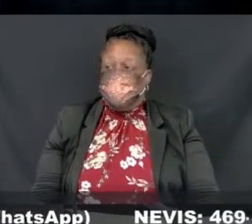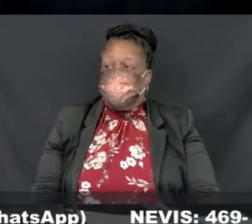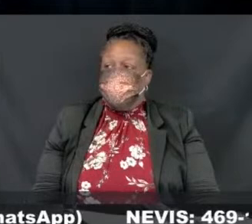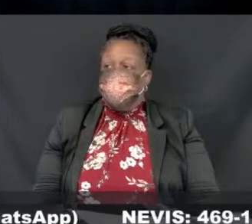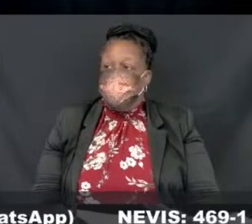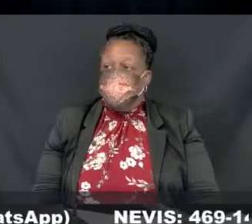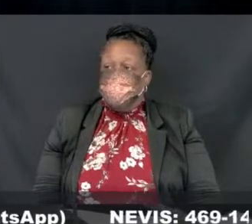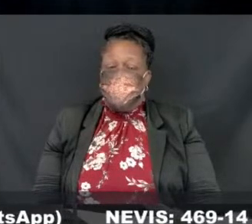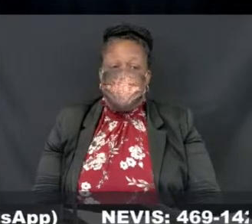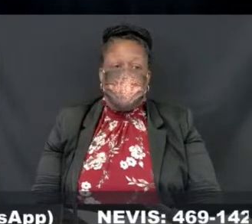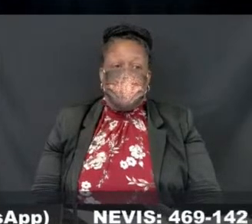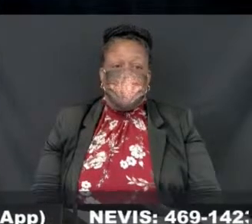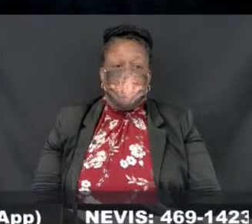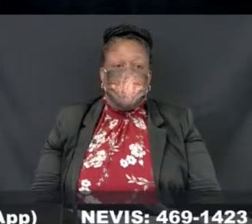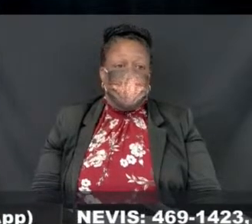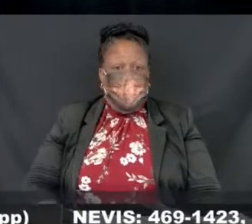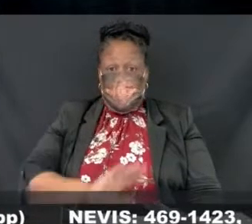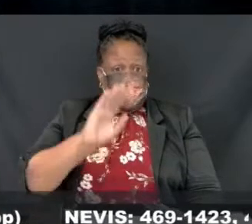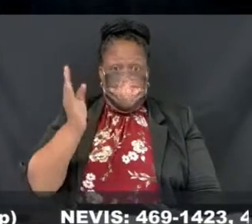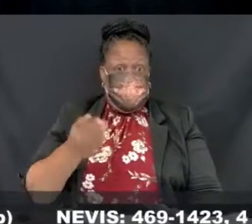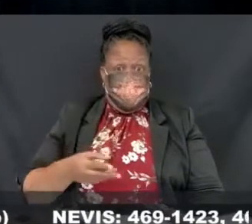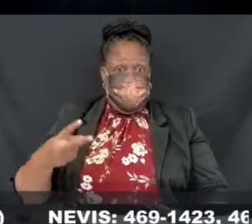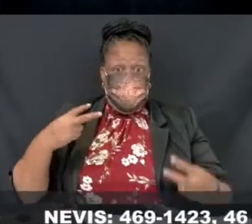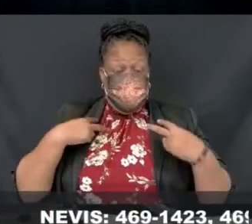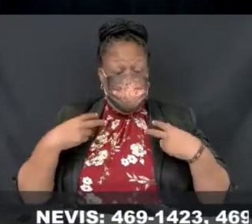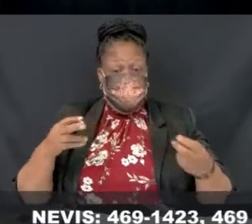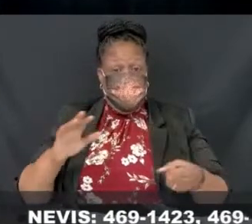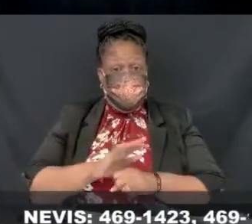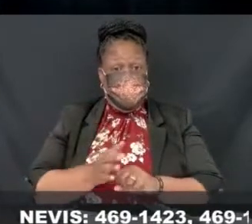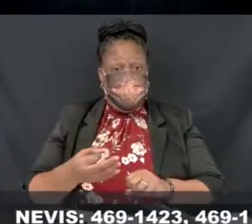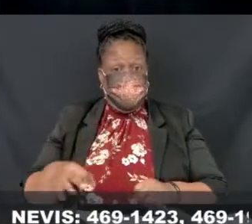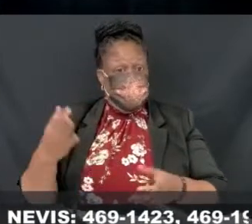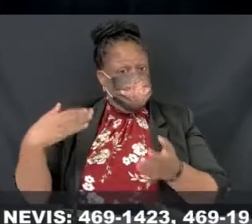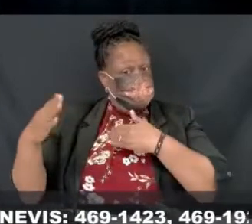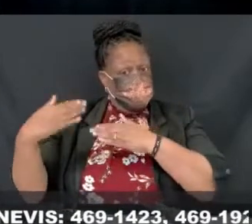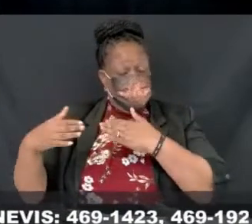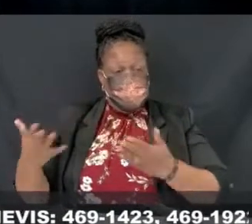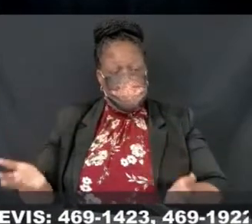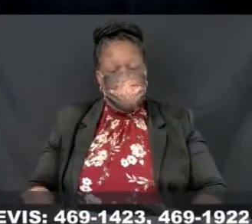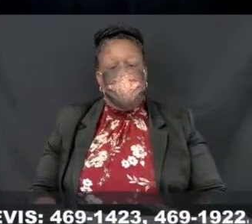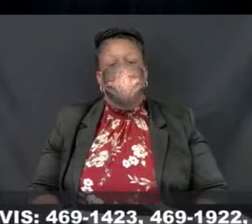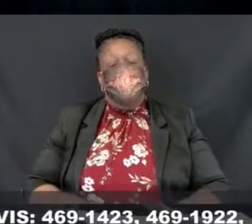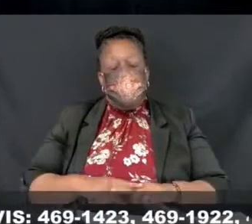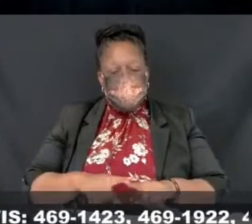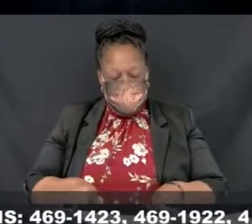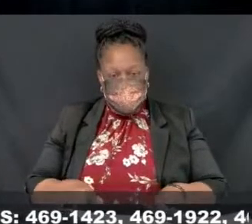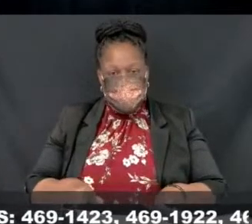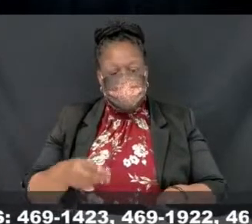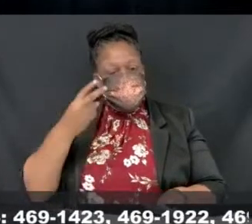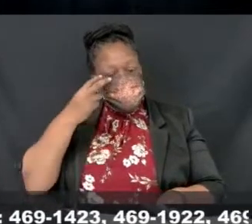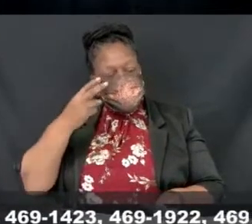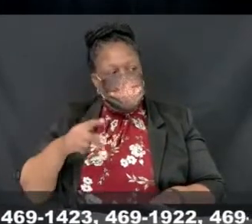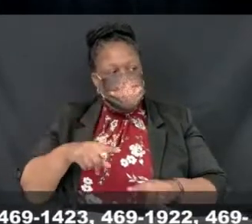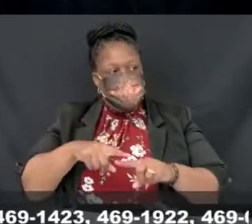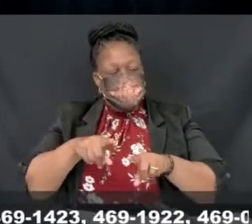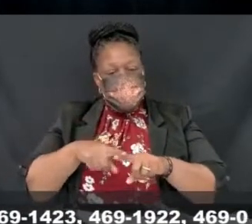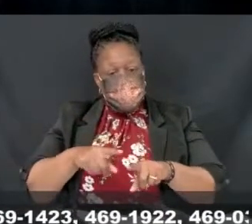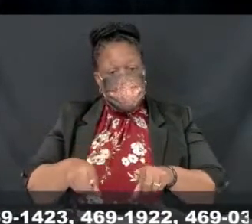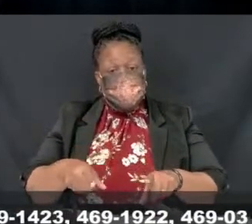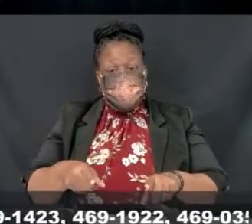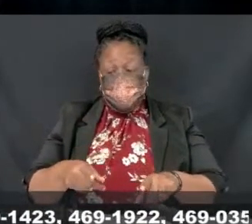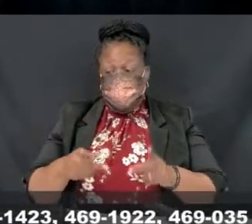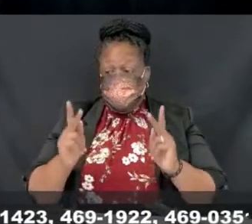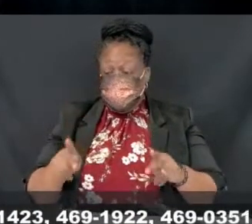don't know if I will live to see another one, but they can see how different professionals came together in a